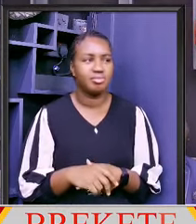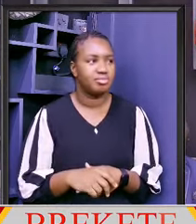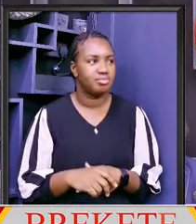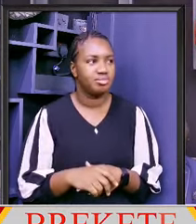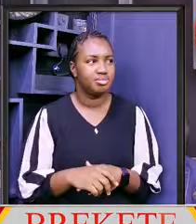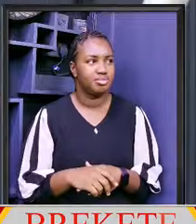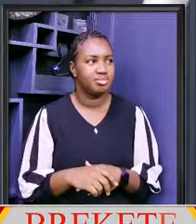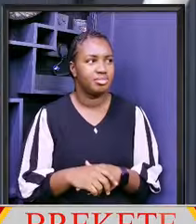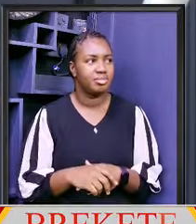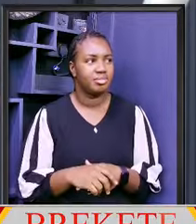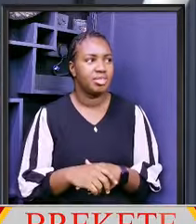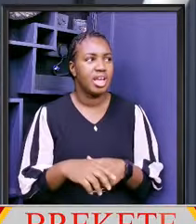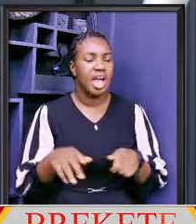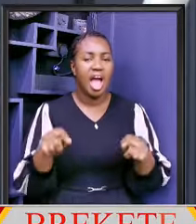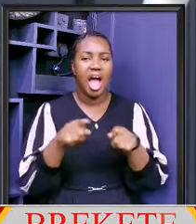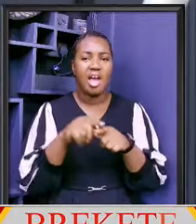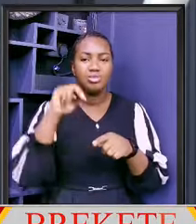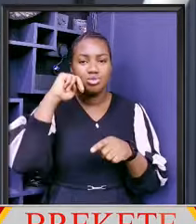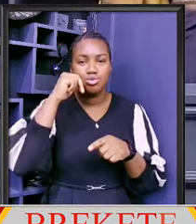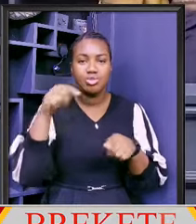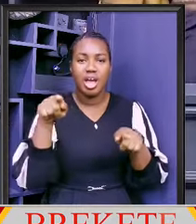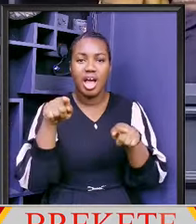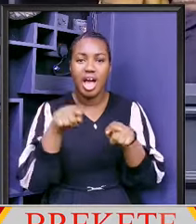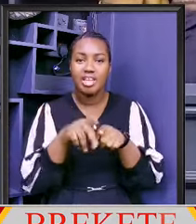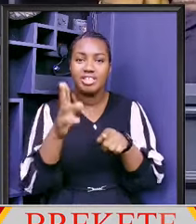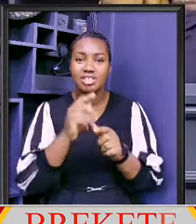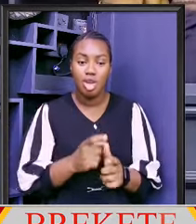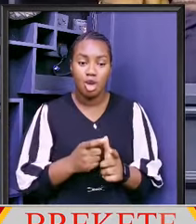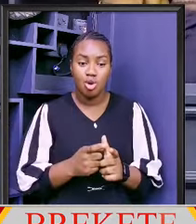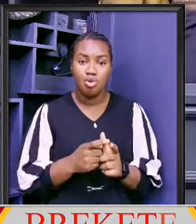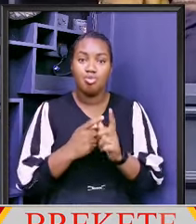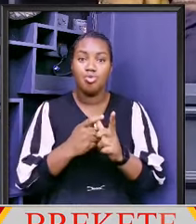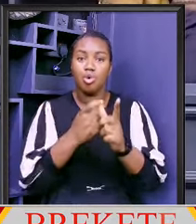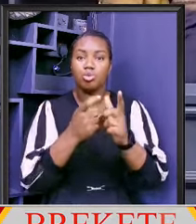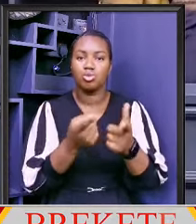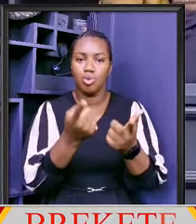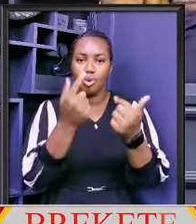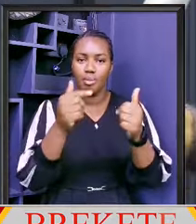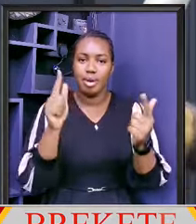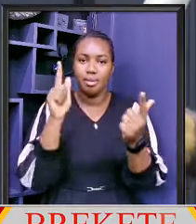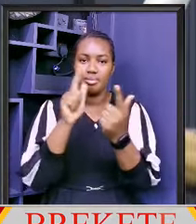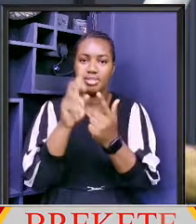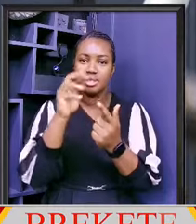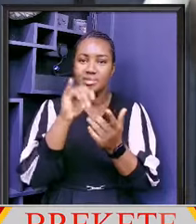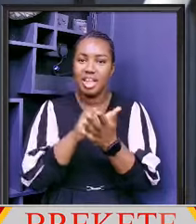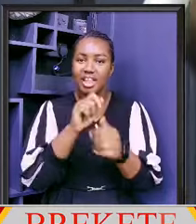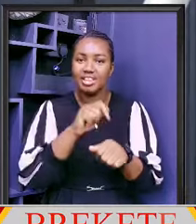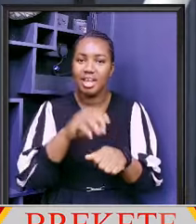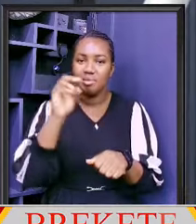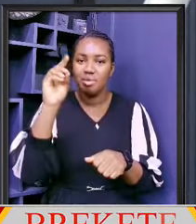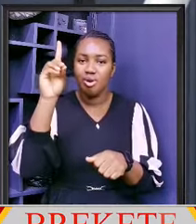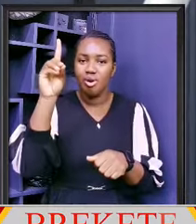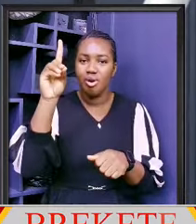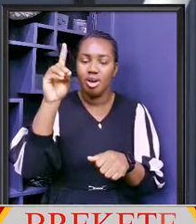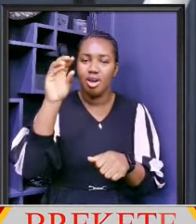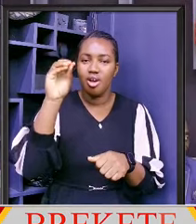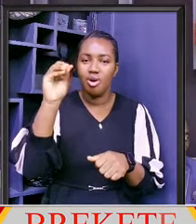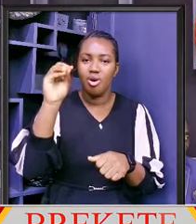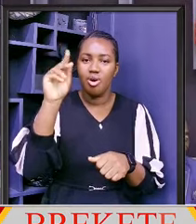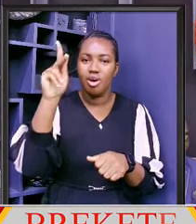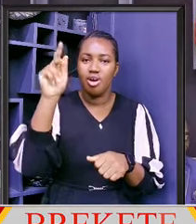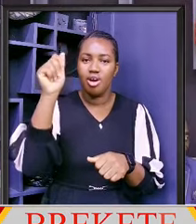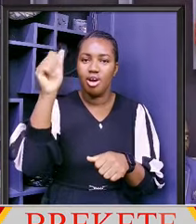Balangu make ya. As soon as the Russian come, he just, that time, Okada, they walk. He just climb